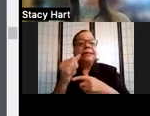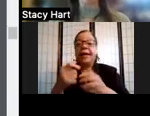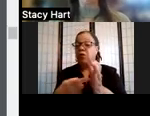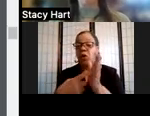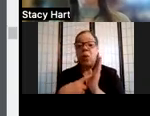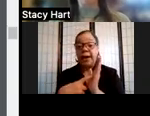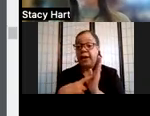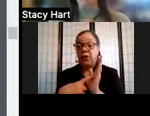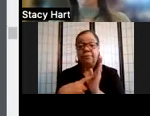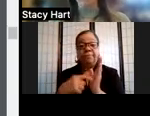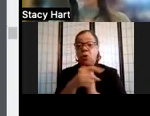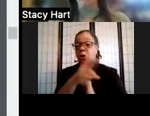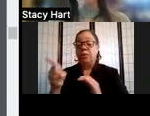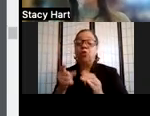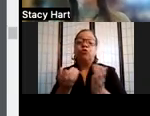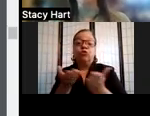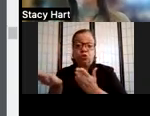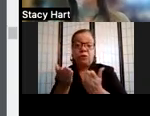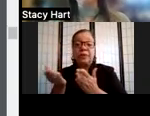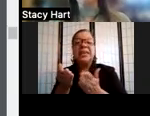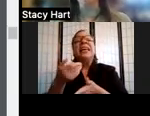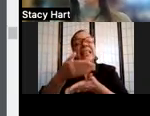although some people do use,